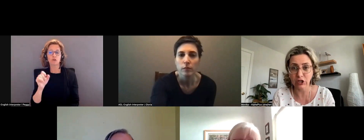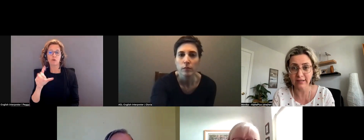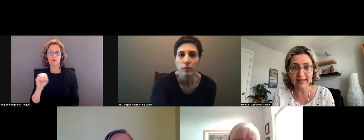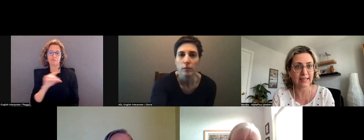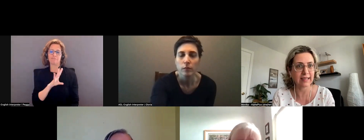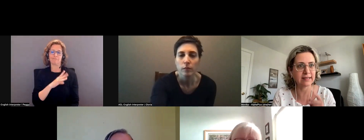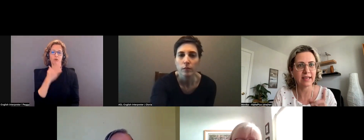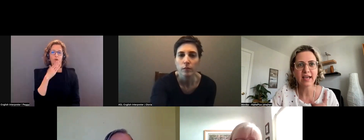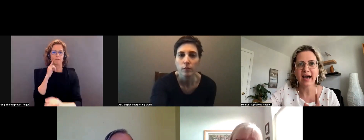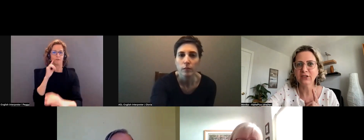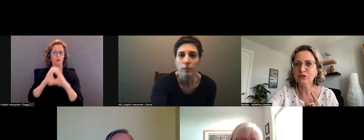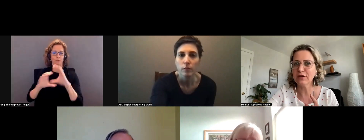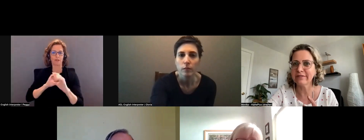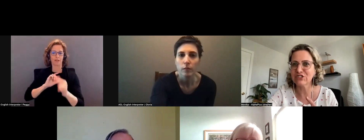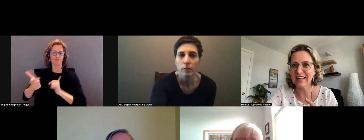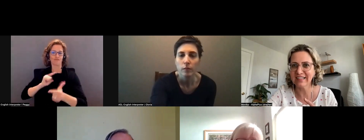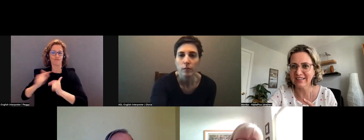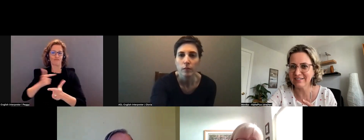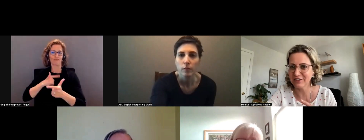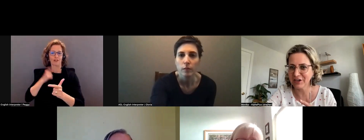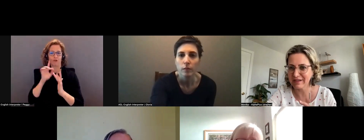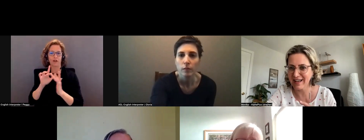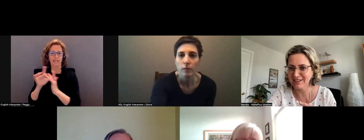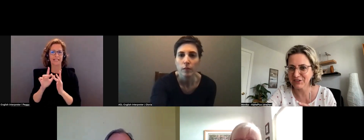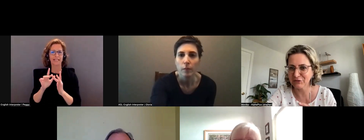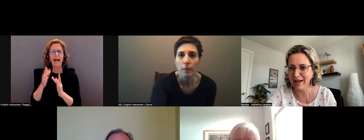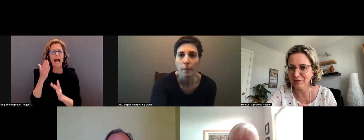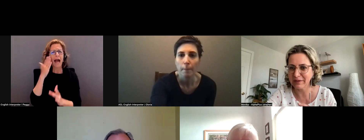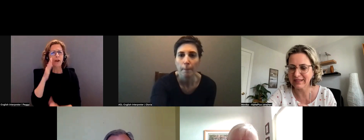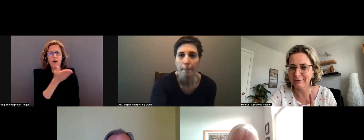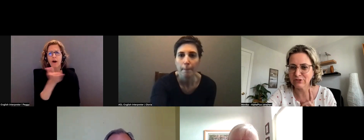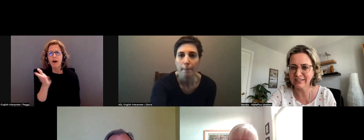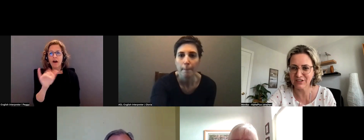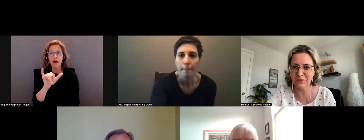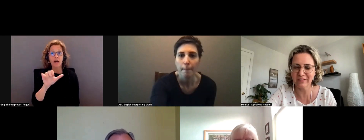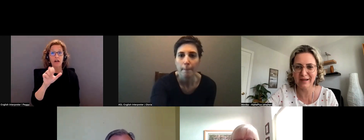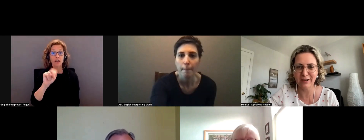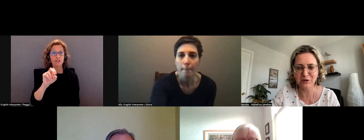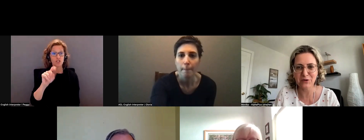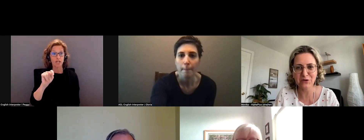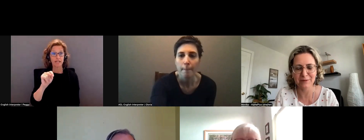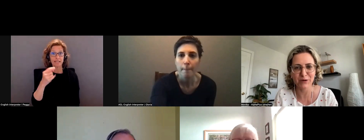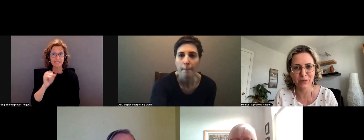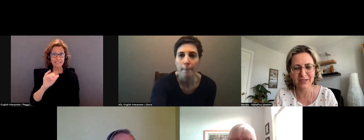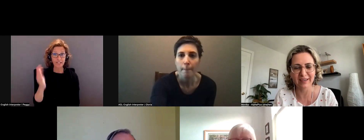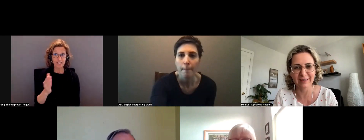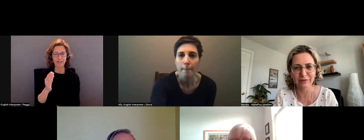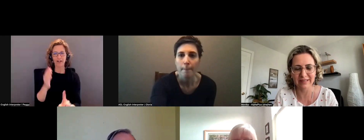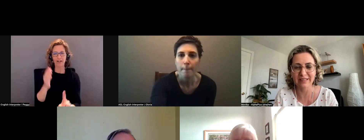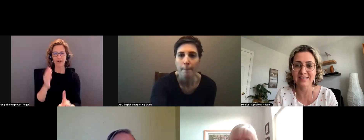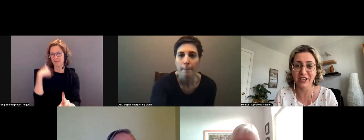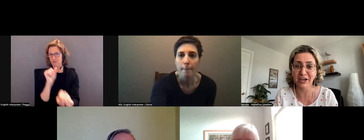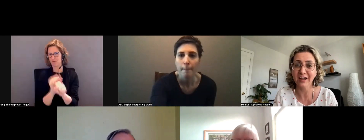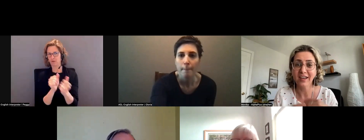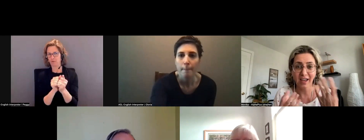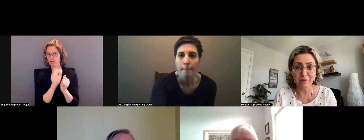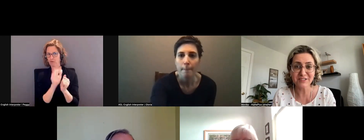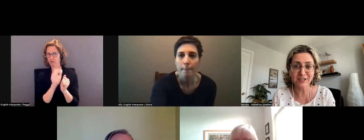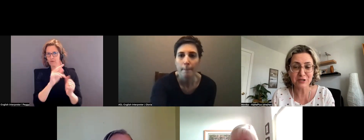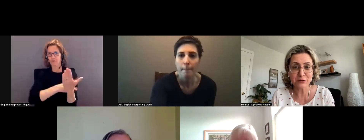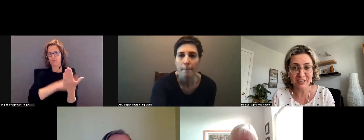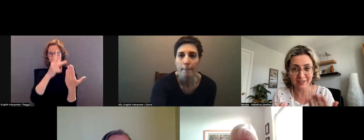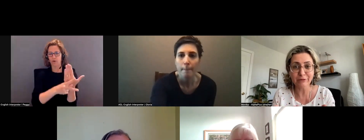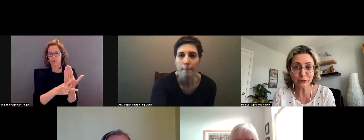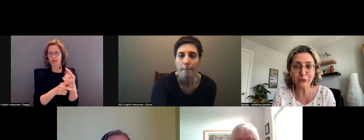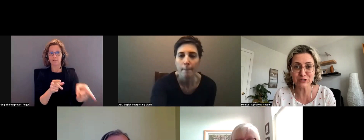communicating and connecting. And I don't know if Janet is still here with us as well, but Janet is one of my other programs we are working with this year. And we